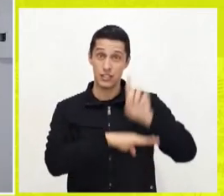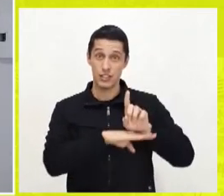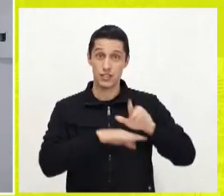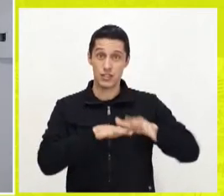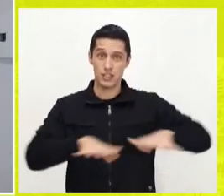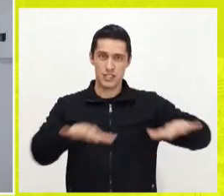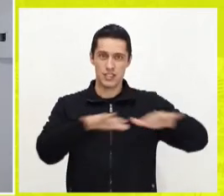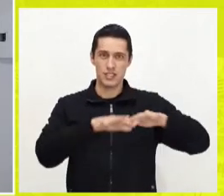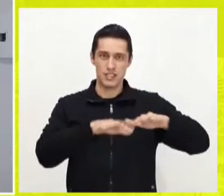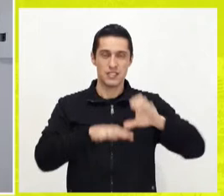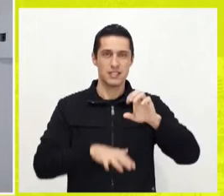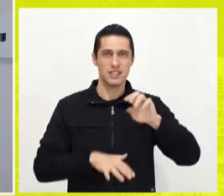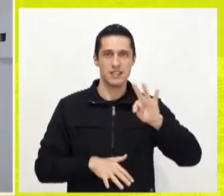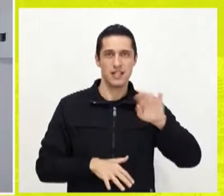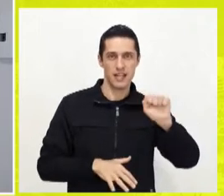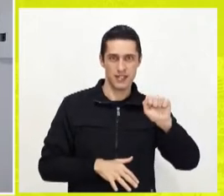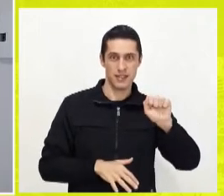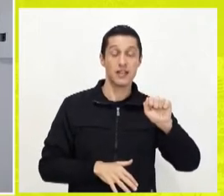shekyadu